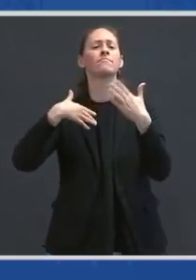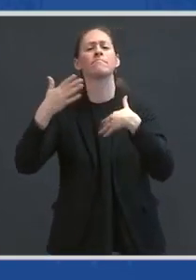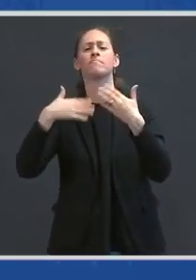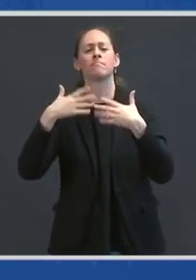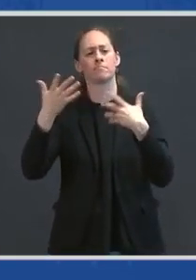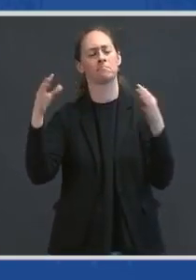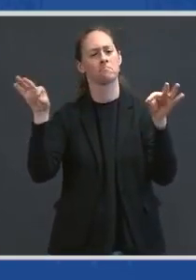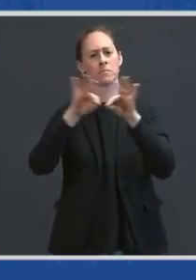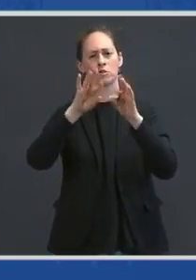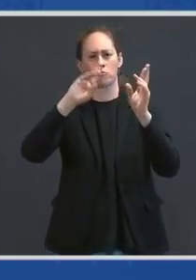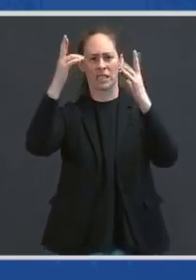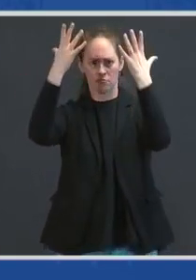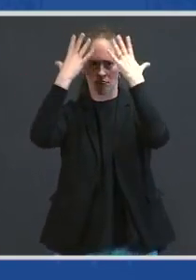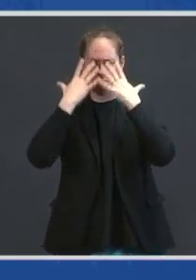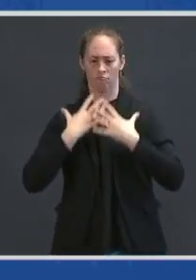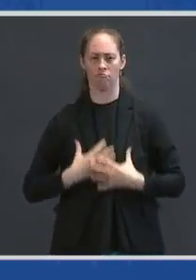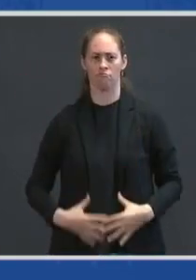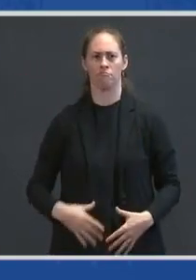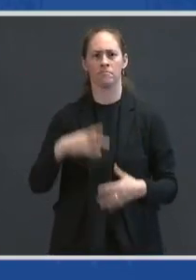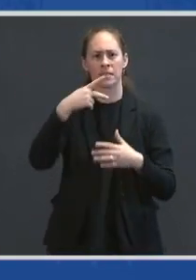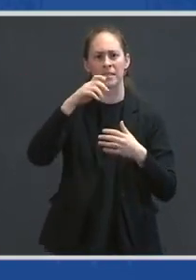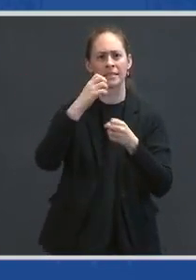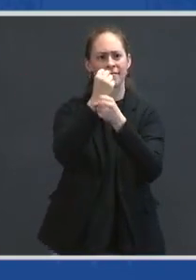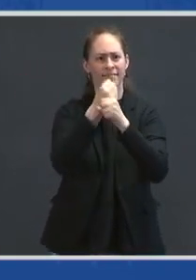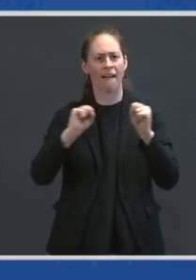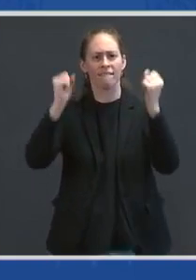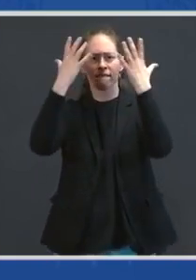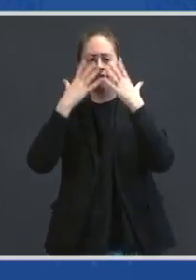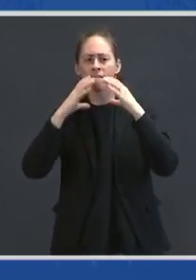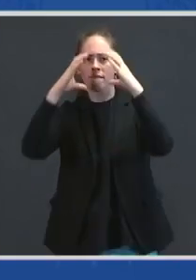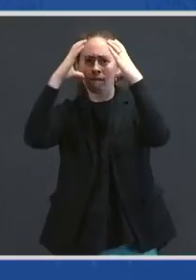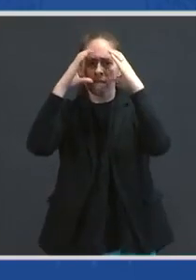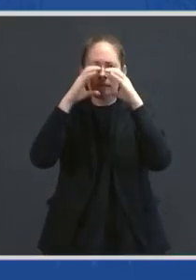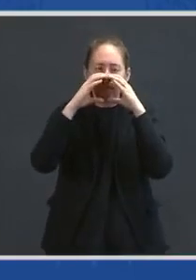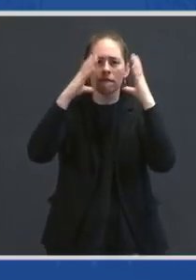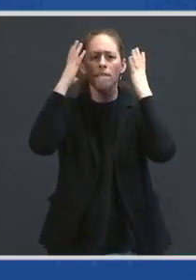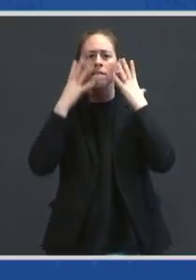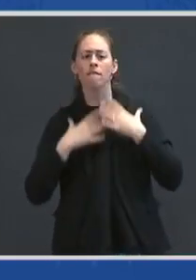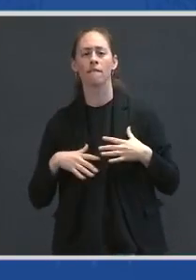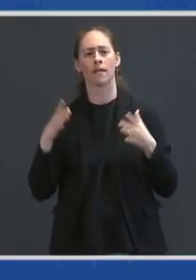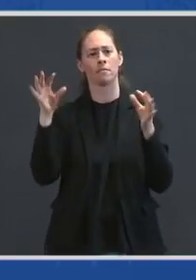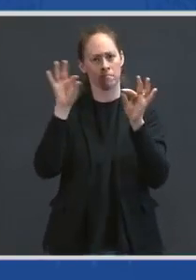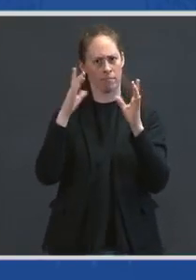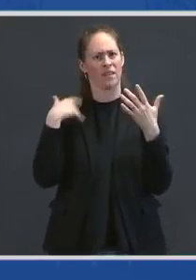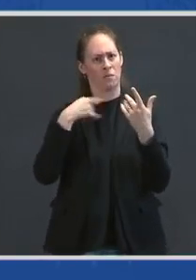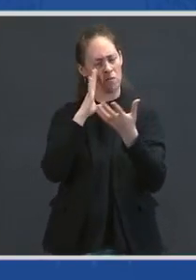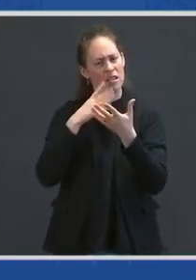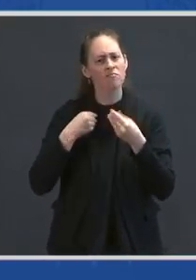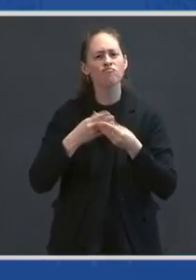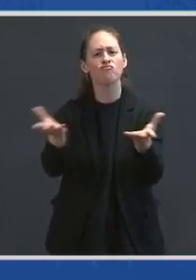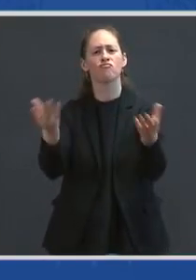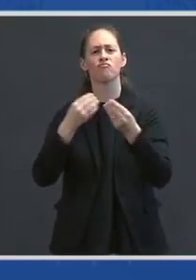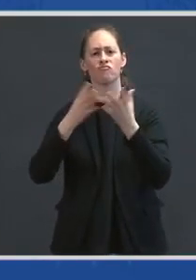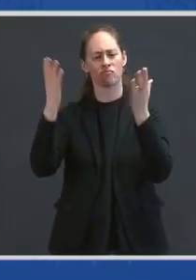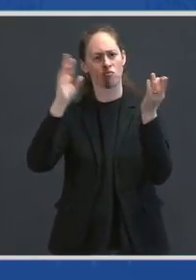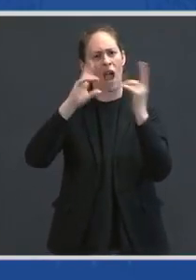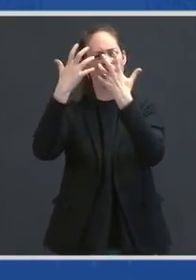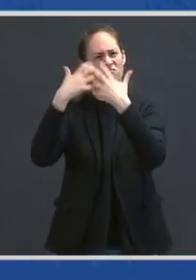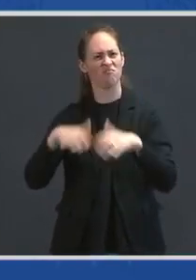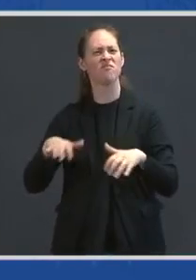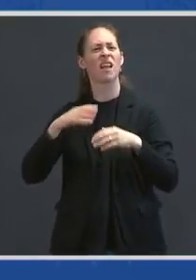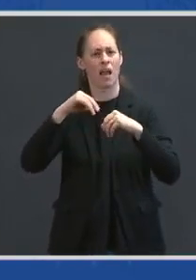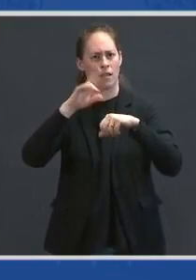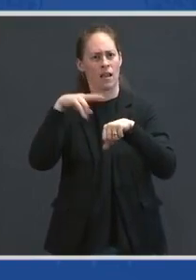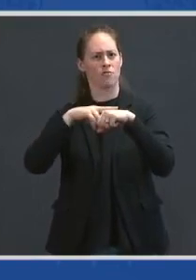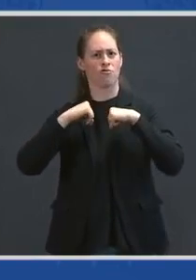including for the use of their National Guard, which they're incredible. Today, Jill and I, or I should say tomorrow,